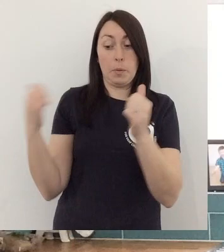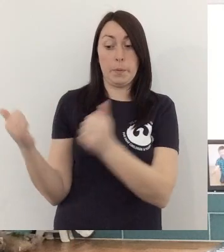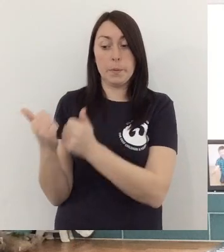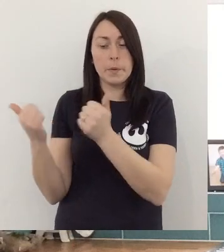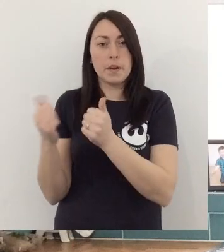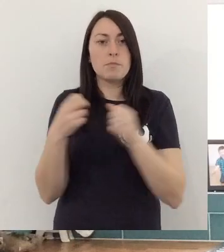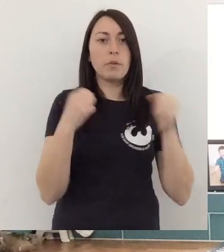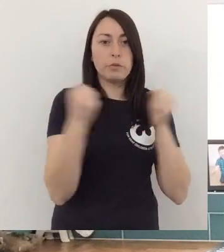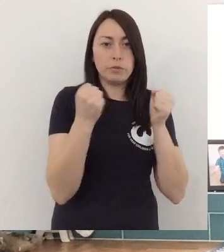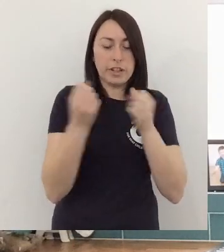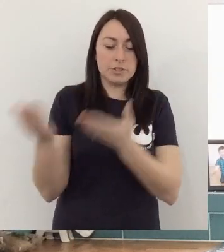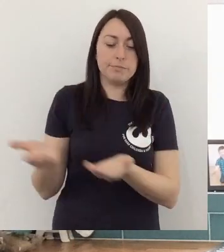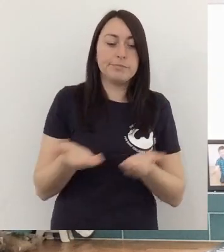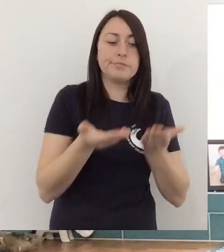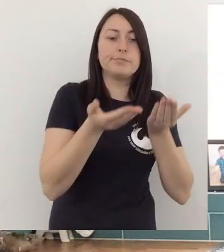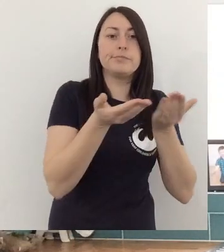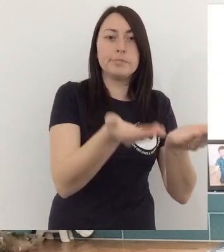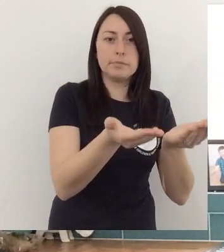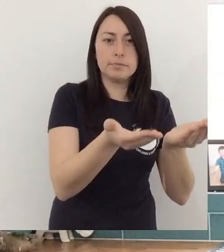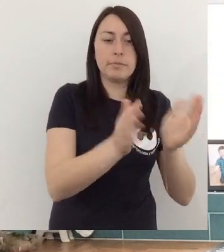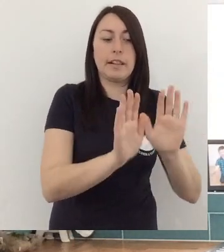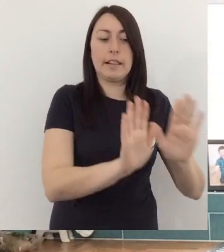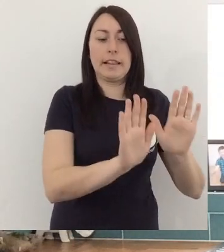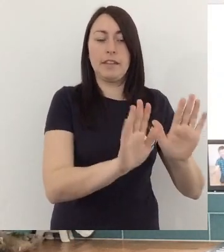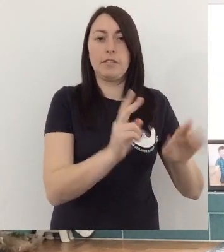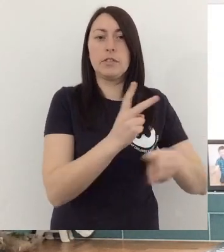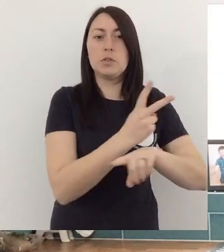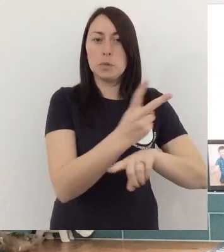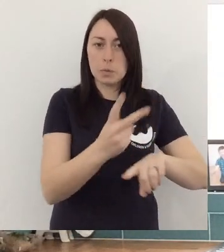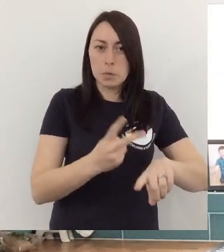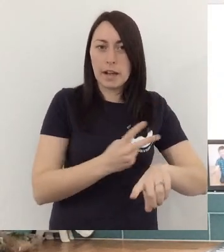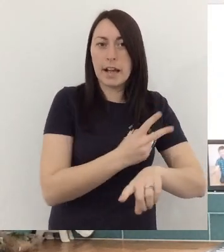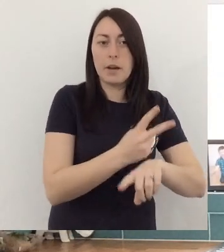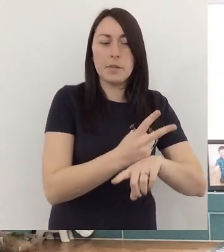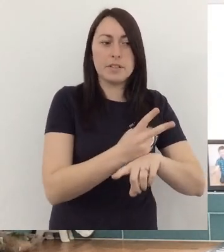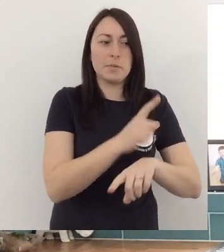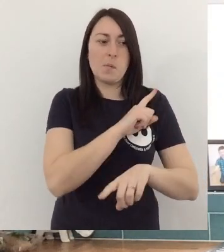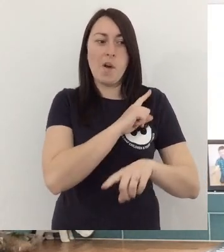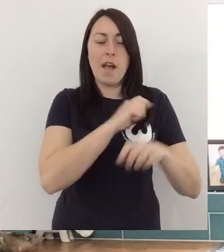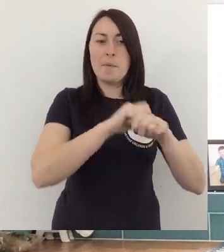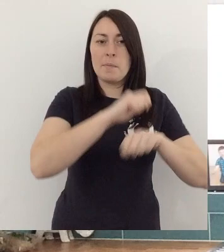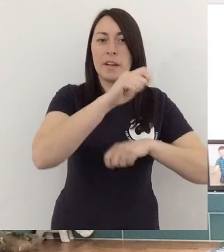fridge. That will chill that nicely so you can eat it almost like a biscuit. And that's going to